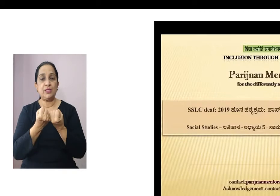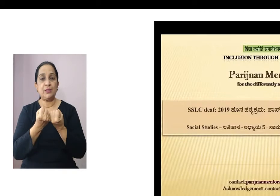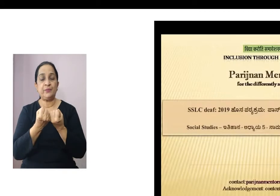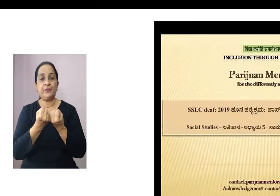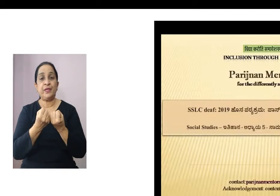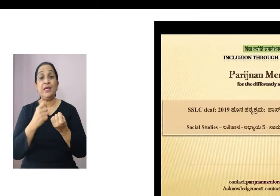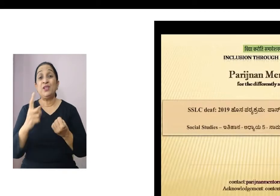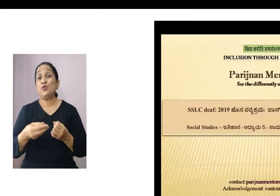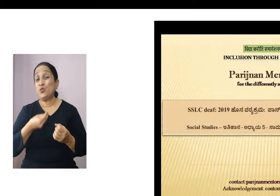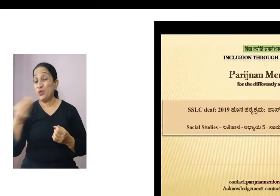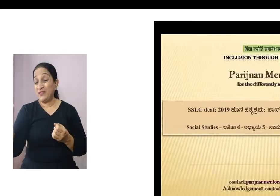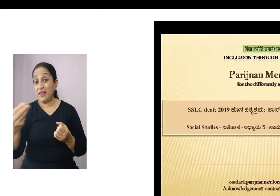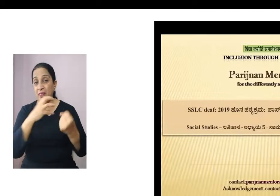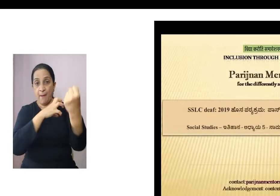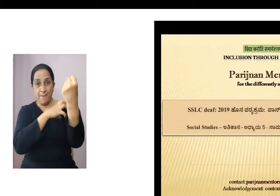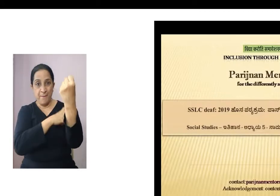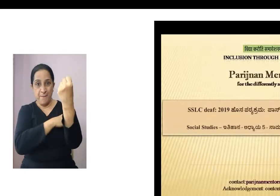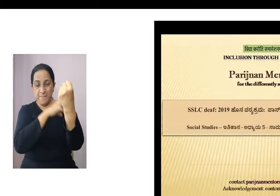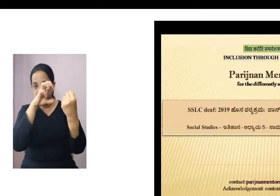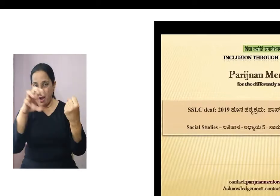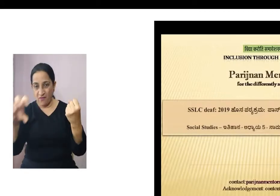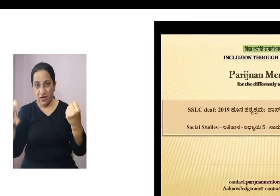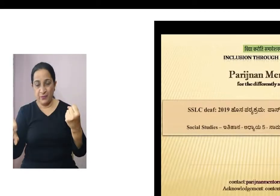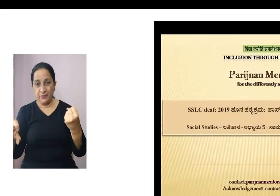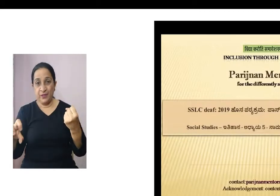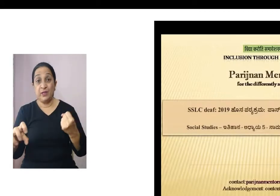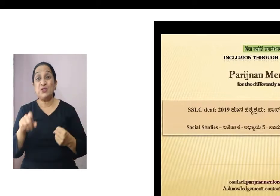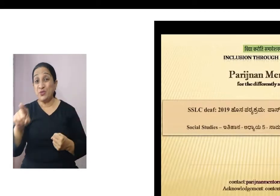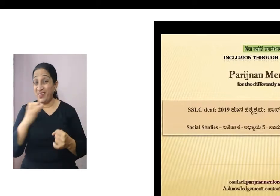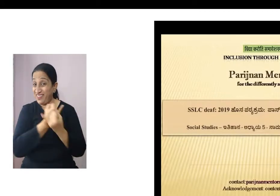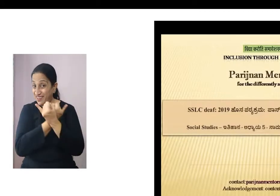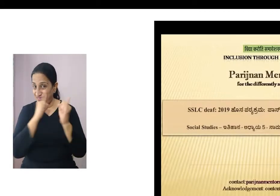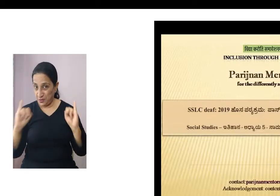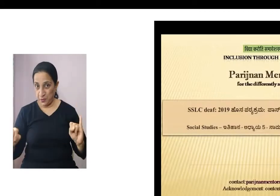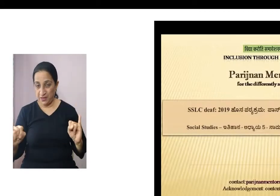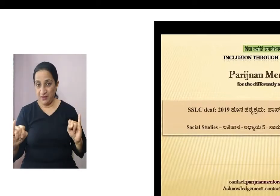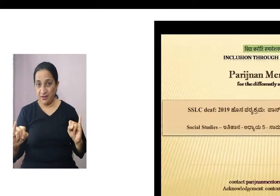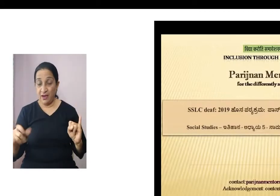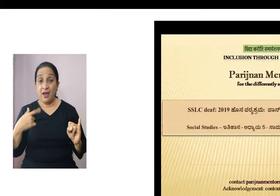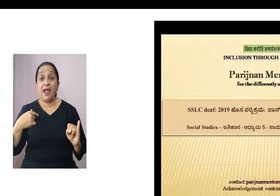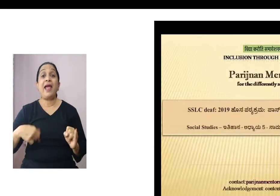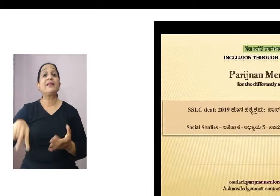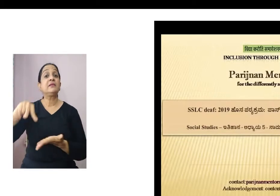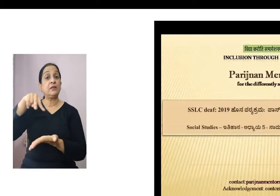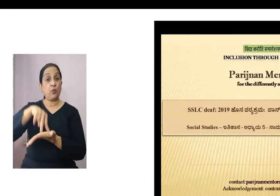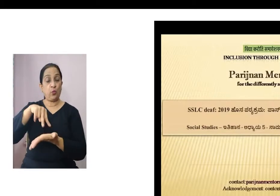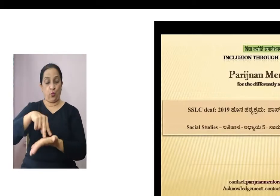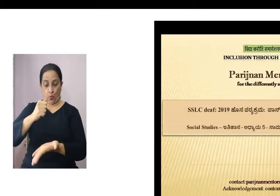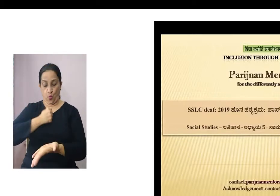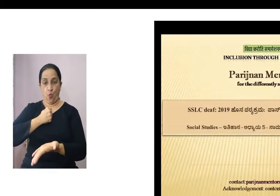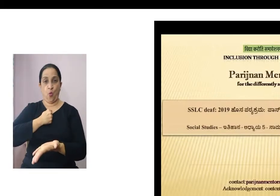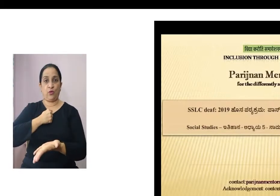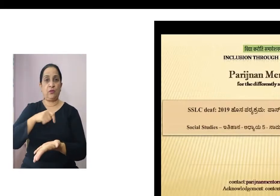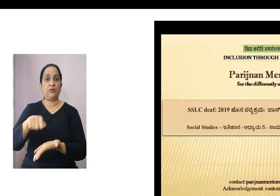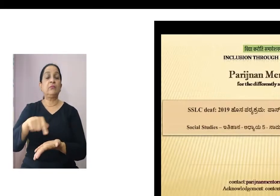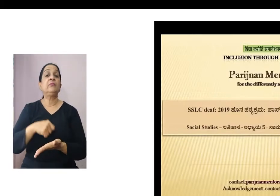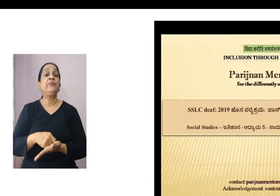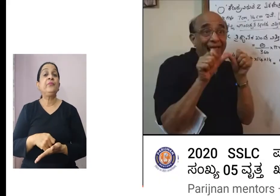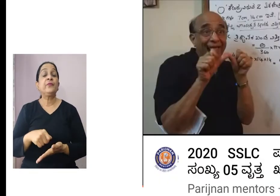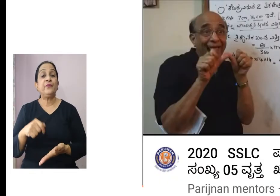by empowering them to be independent and stand on their own